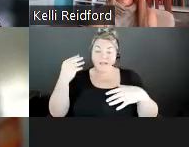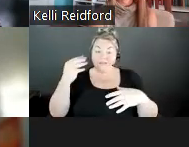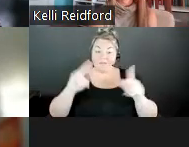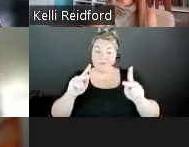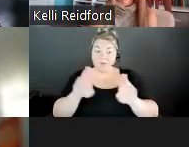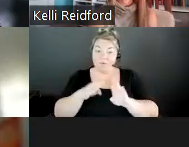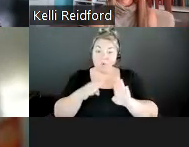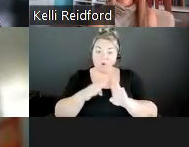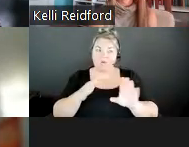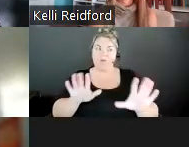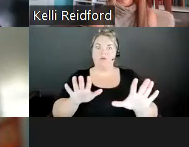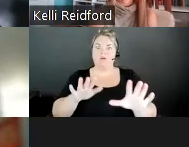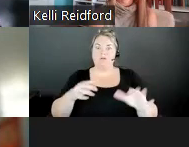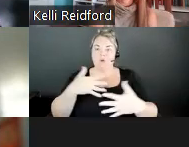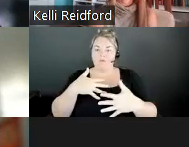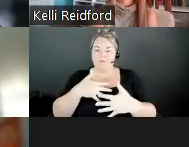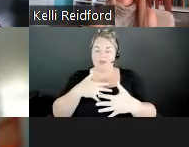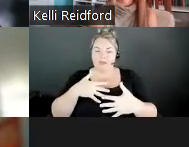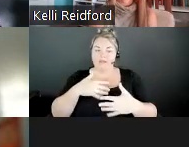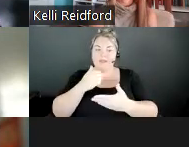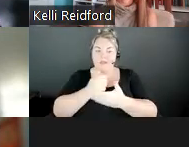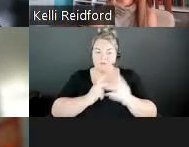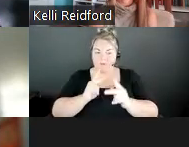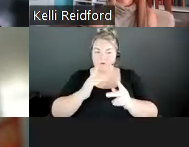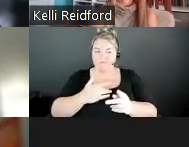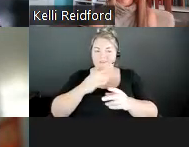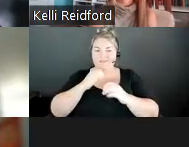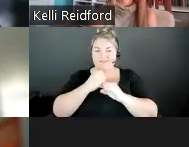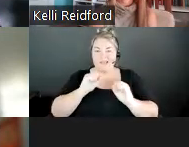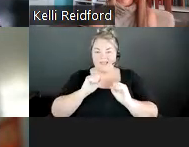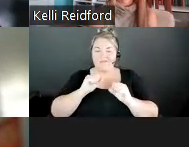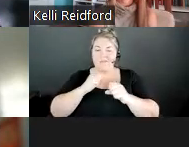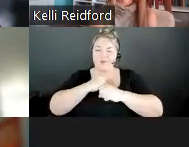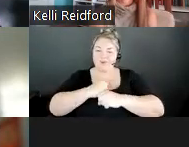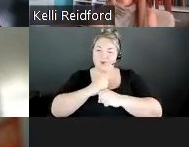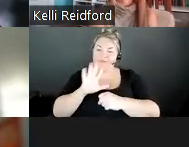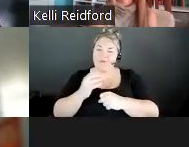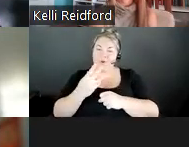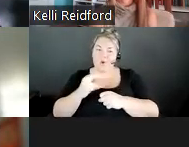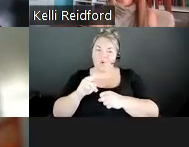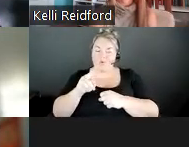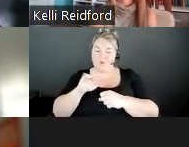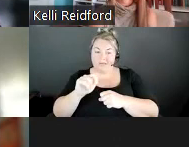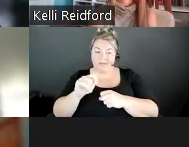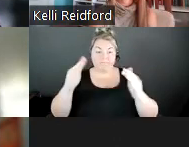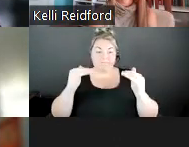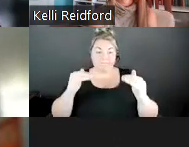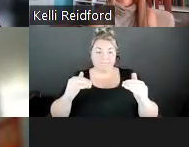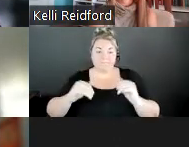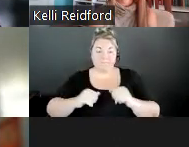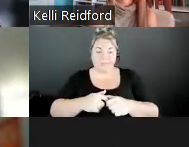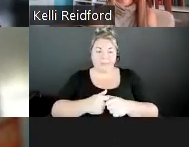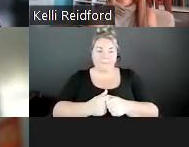very problematic in helping people feel safe and secure in their own unit. So next, please.